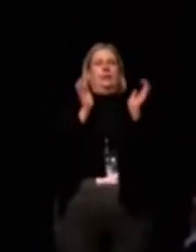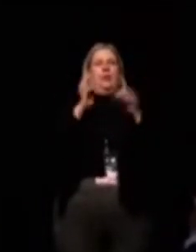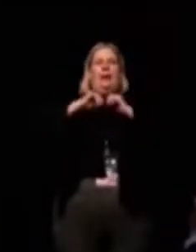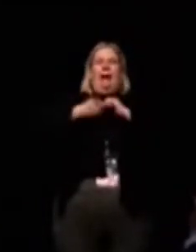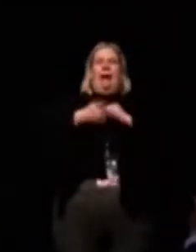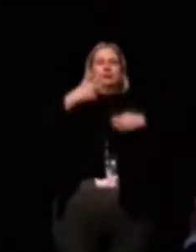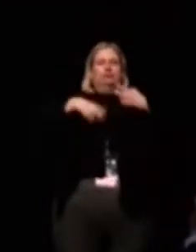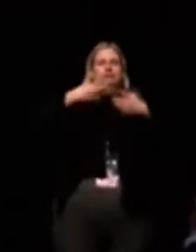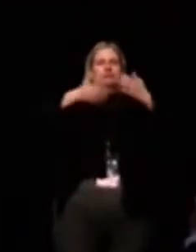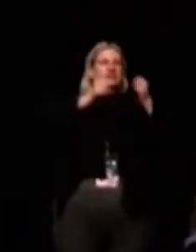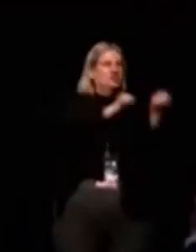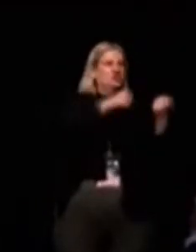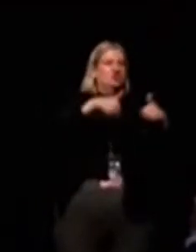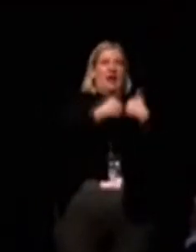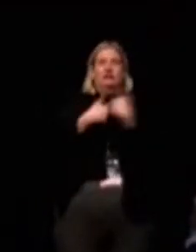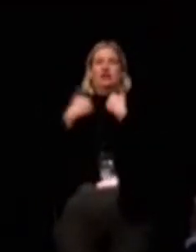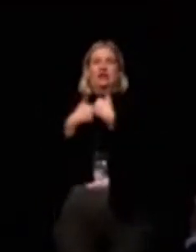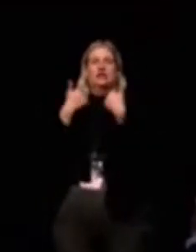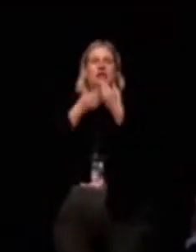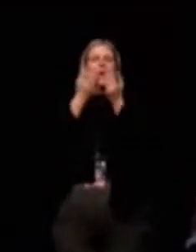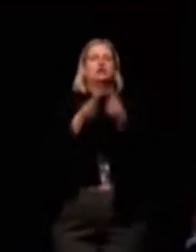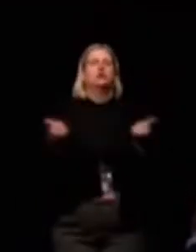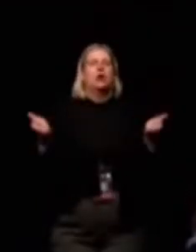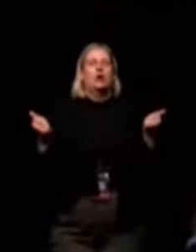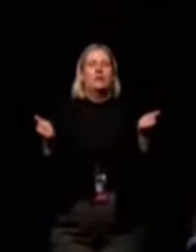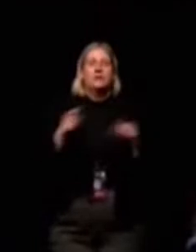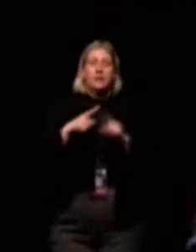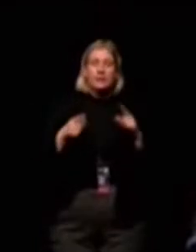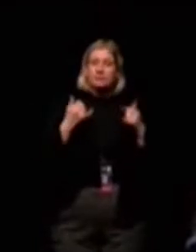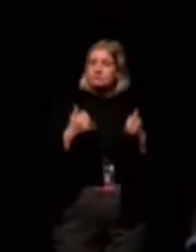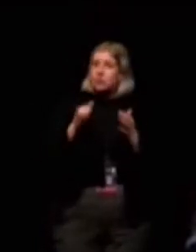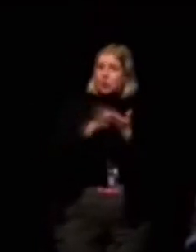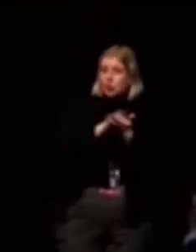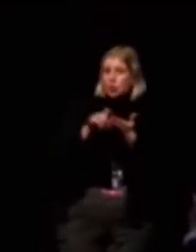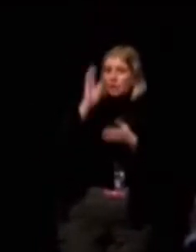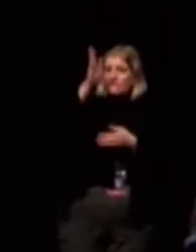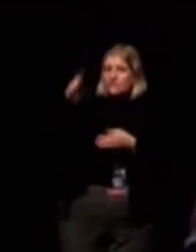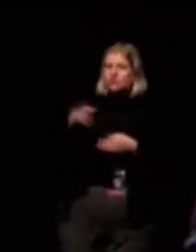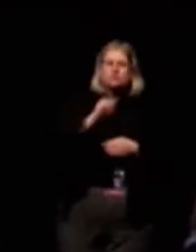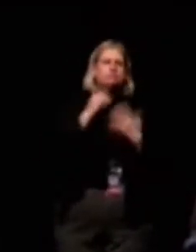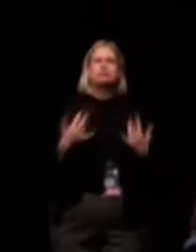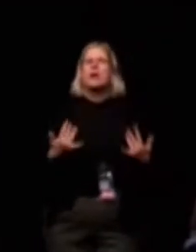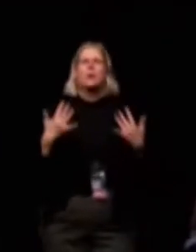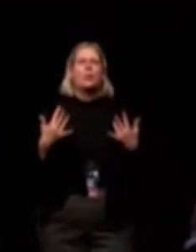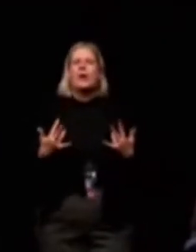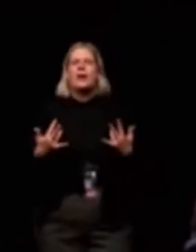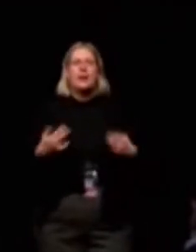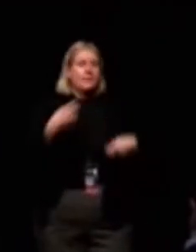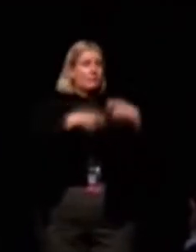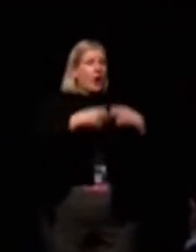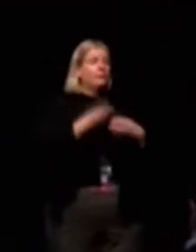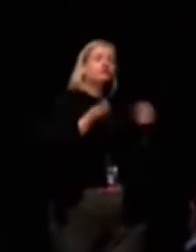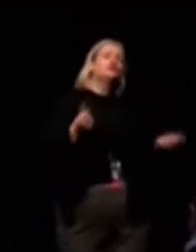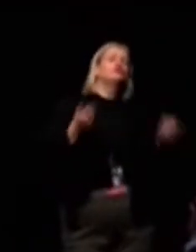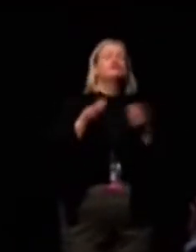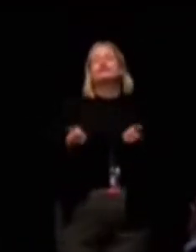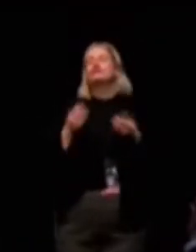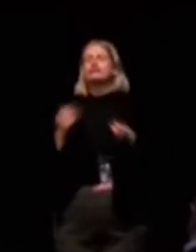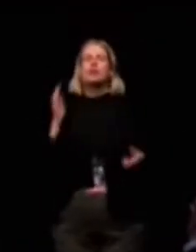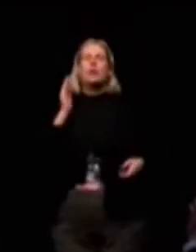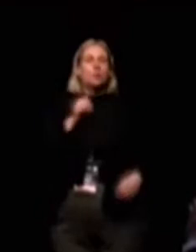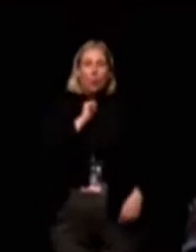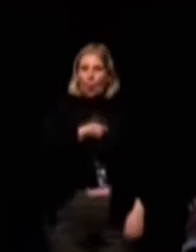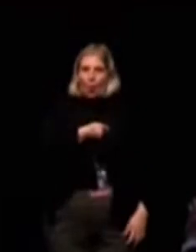is true. New York's future will not wait. Our problems will not fix themselves. Meeting